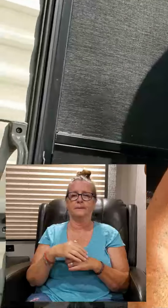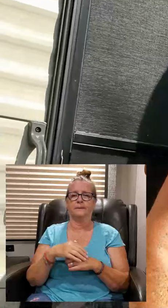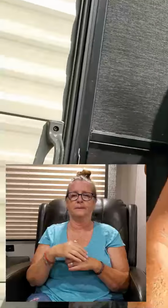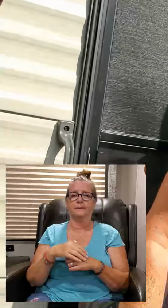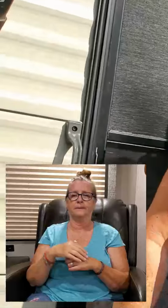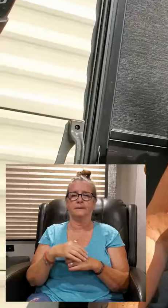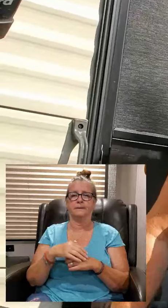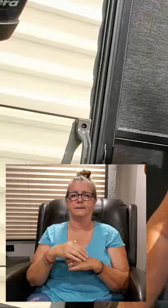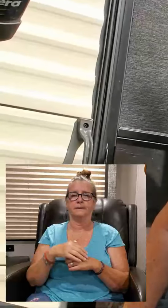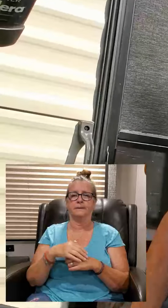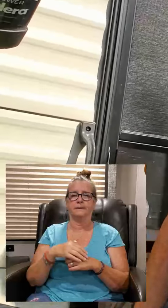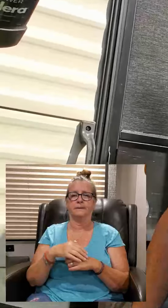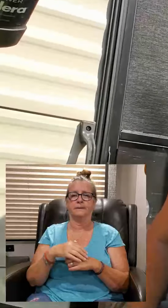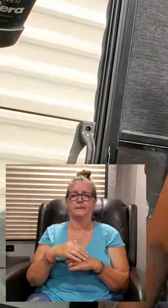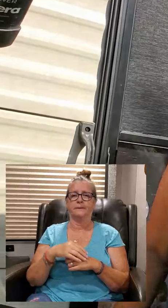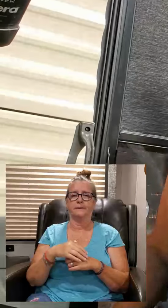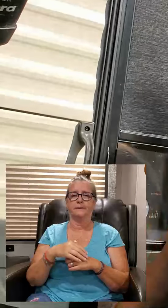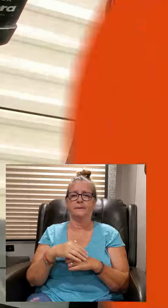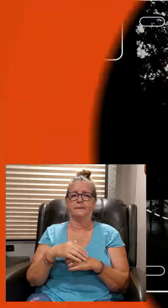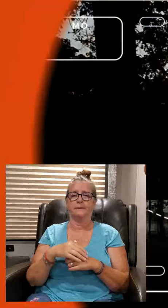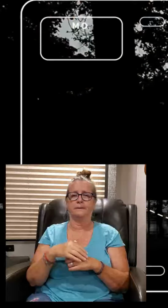go.